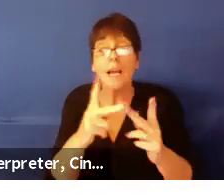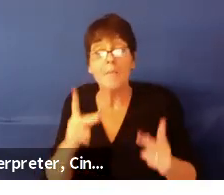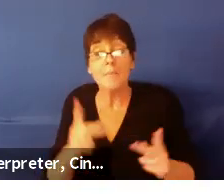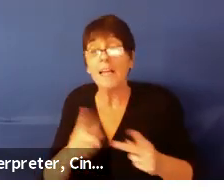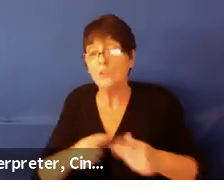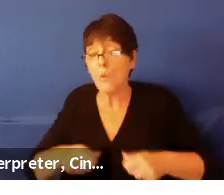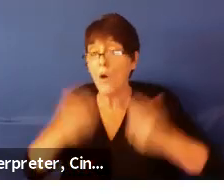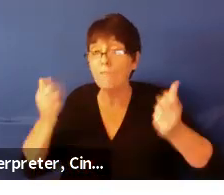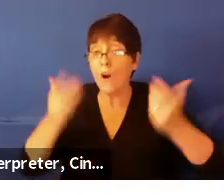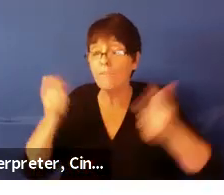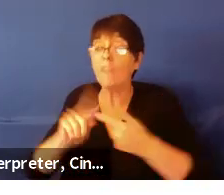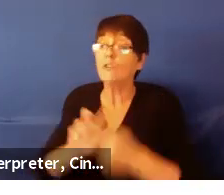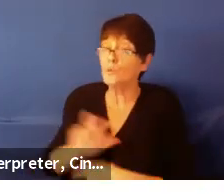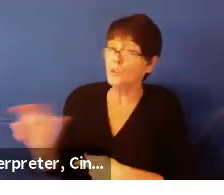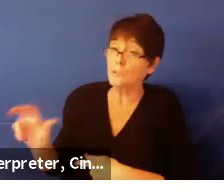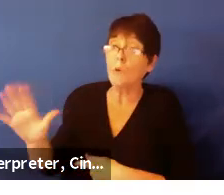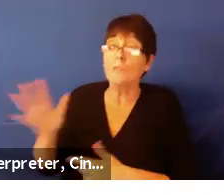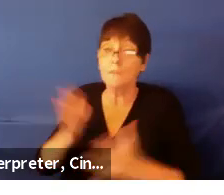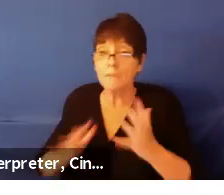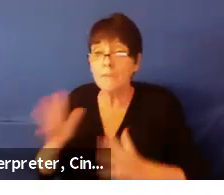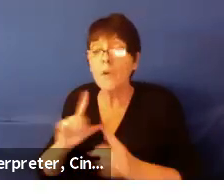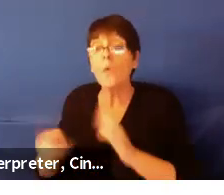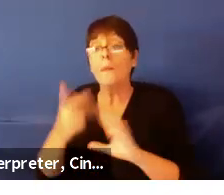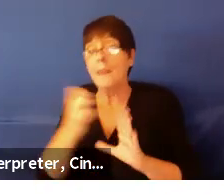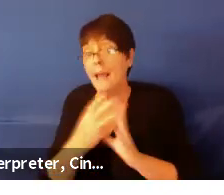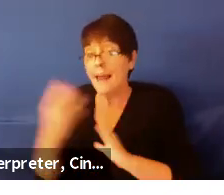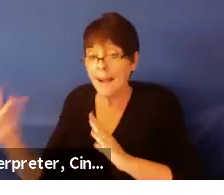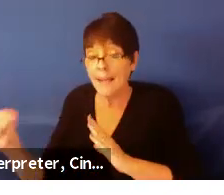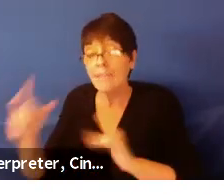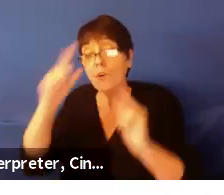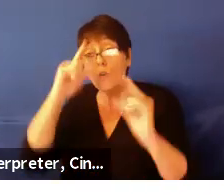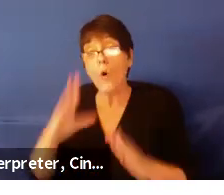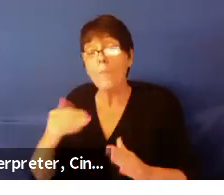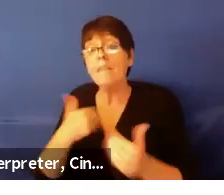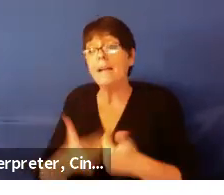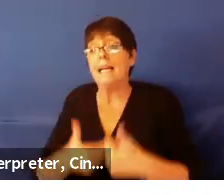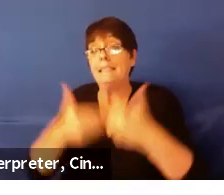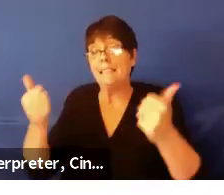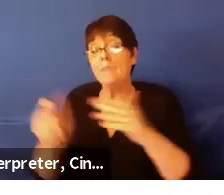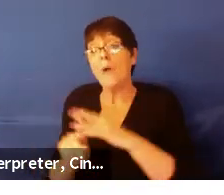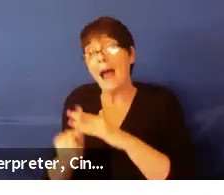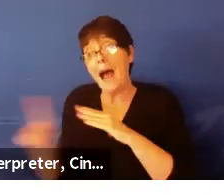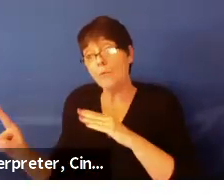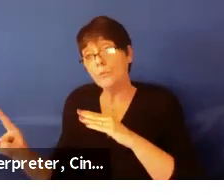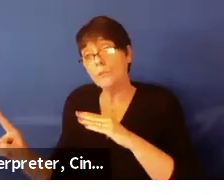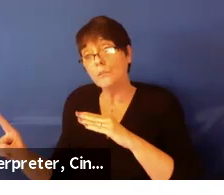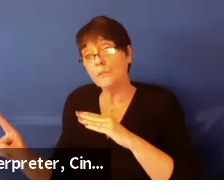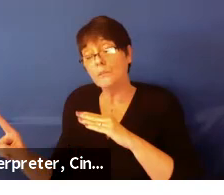that off and dispose of it coming out. We would hope that there's a separate exit out,